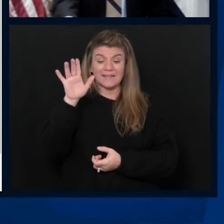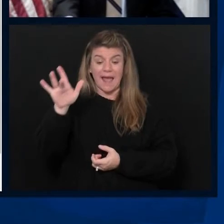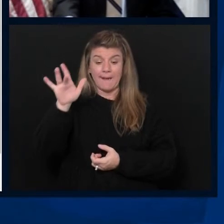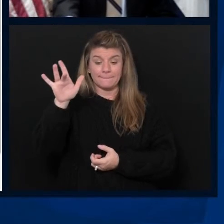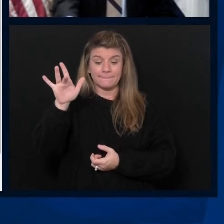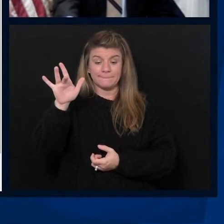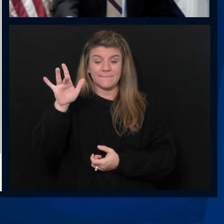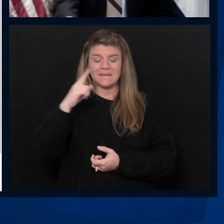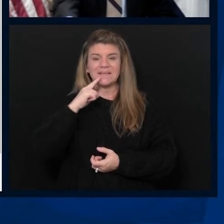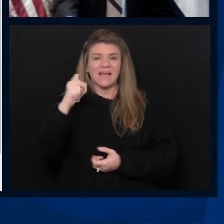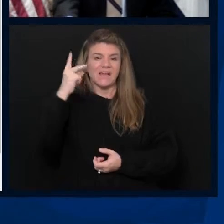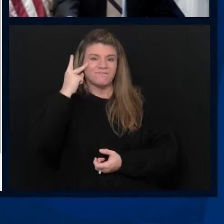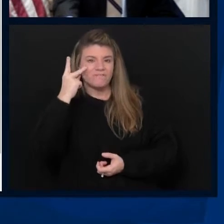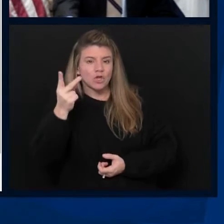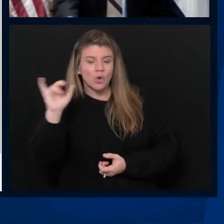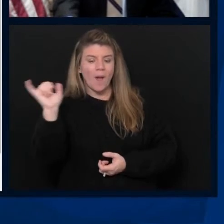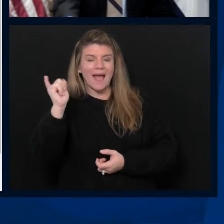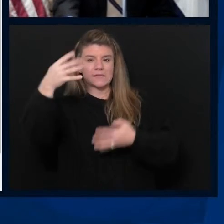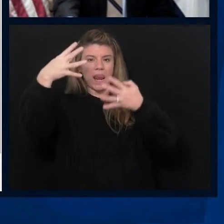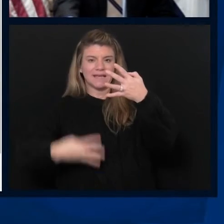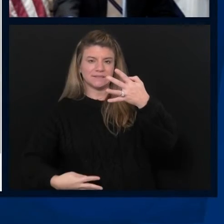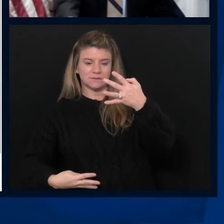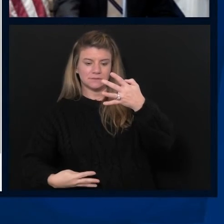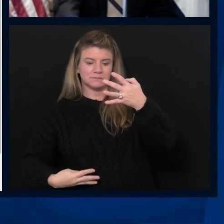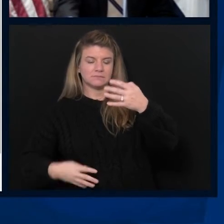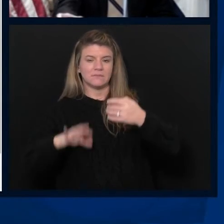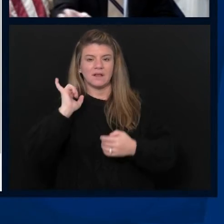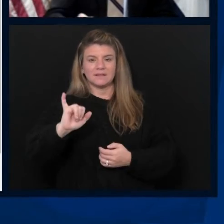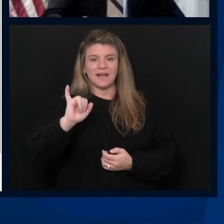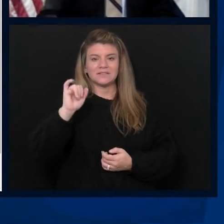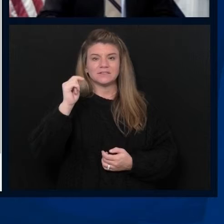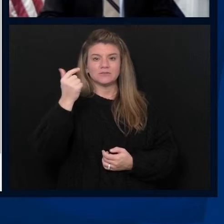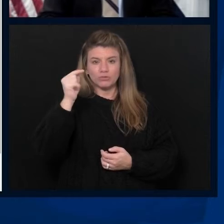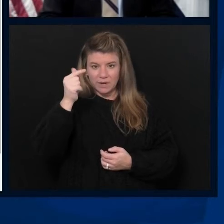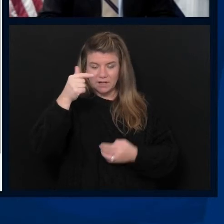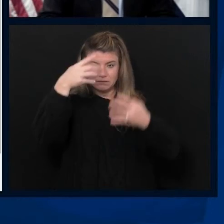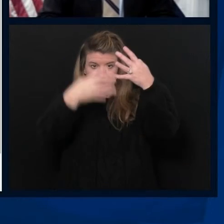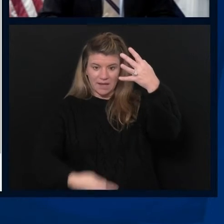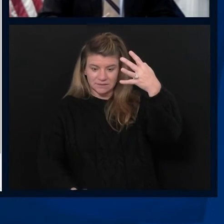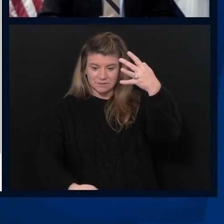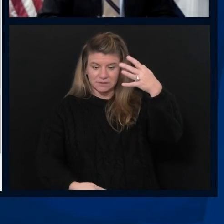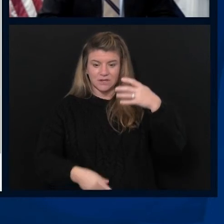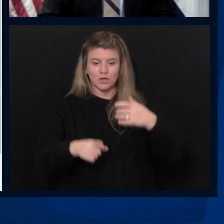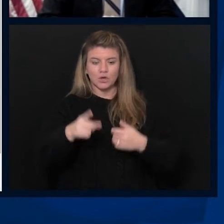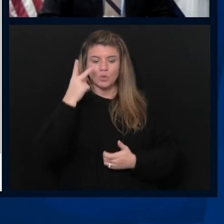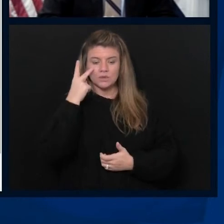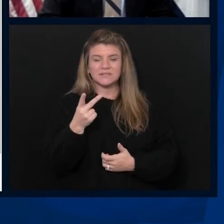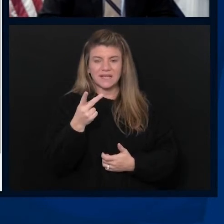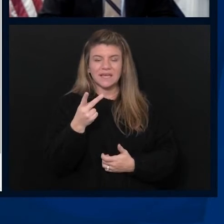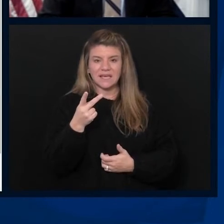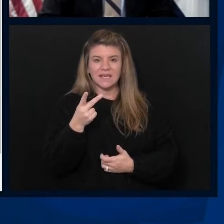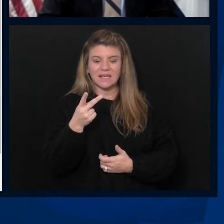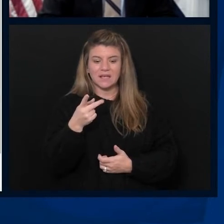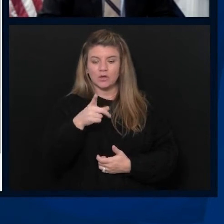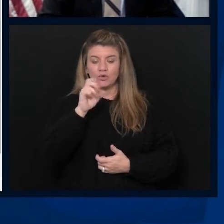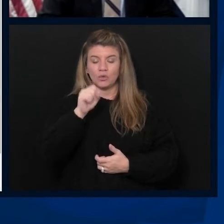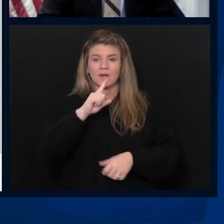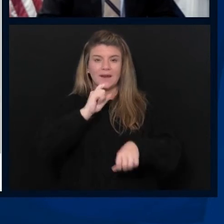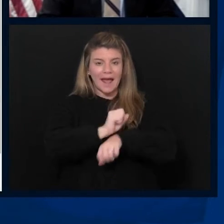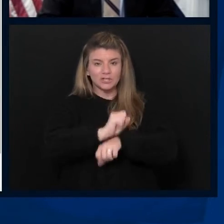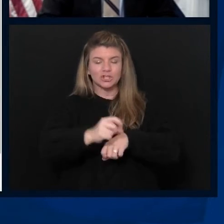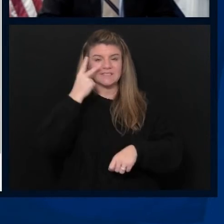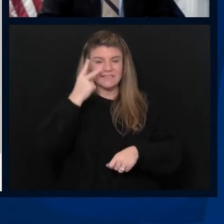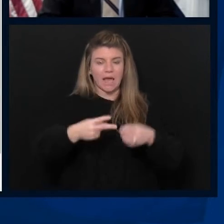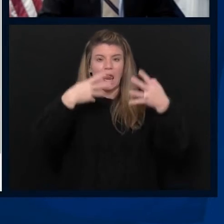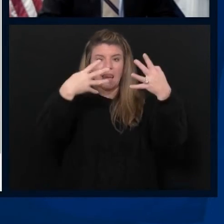filter is view as a list. That is the green tab, and you will see, you can actually see a list